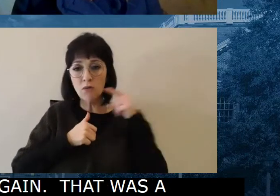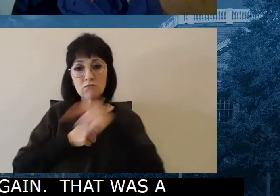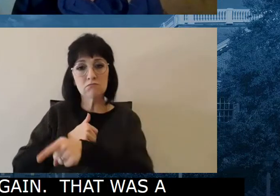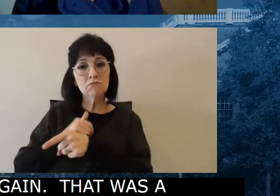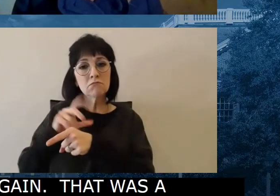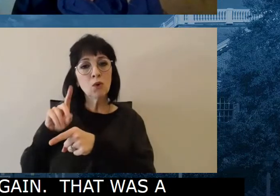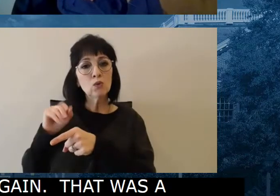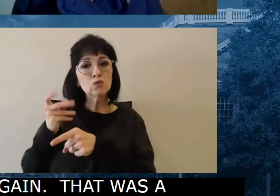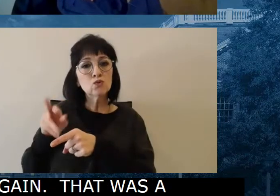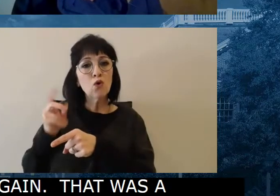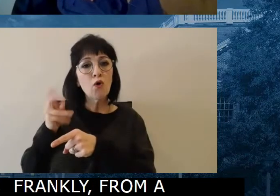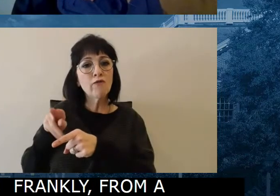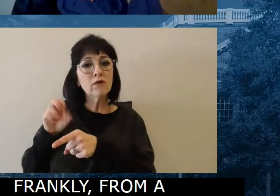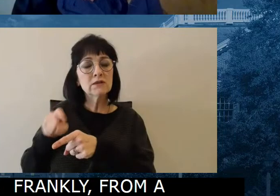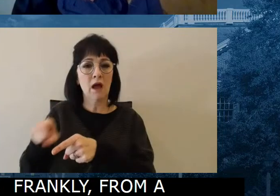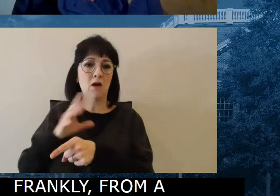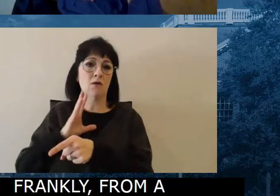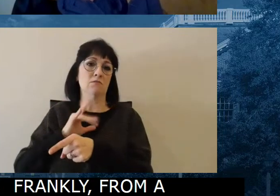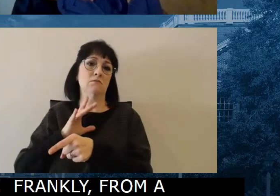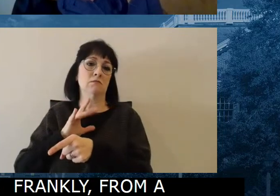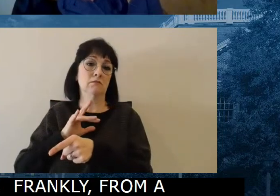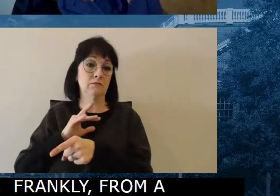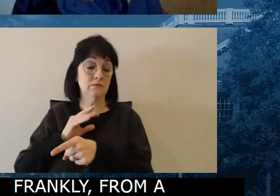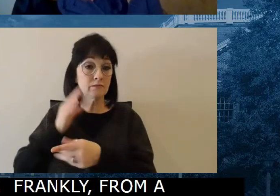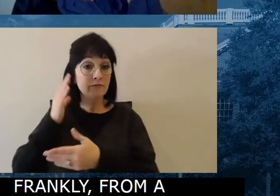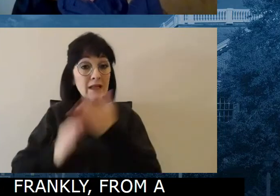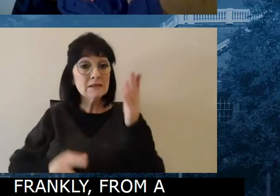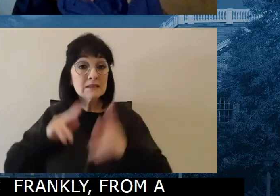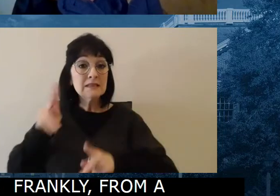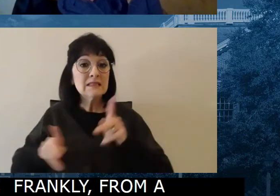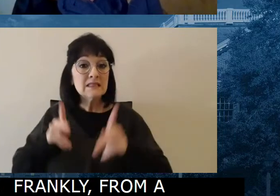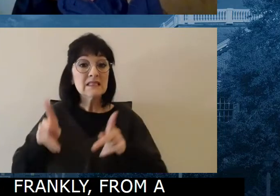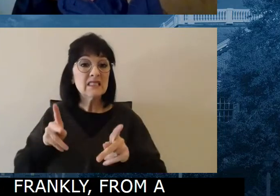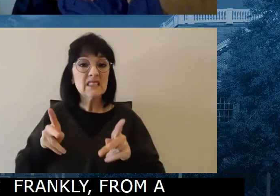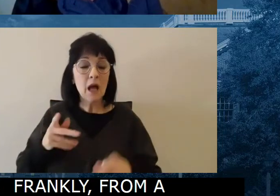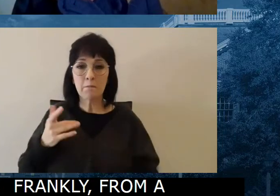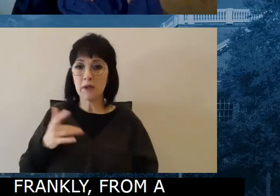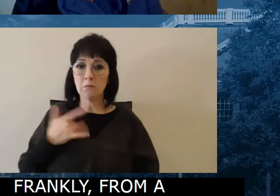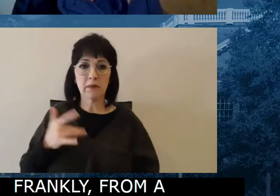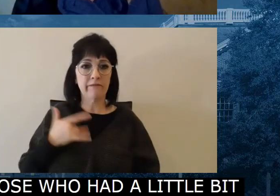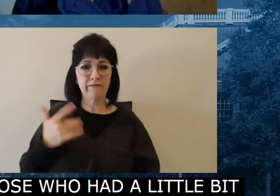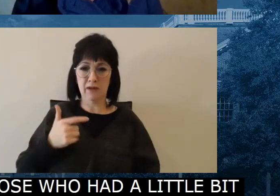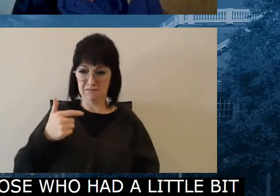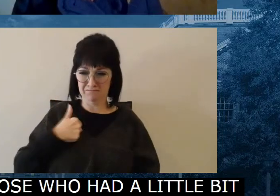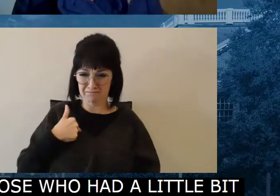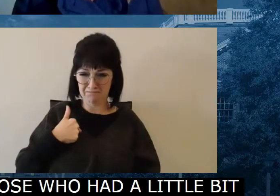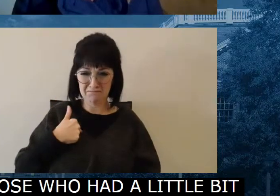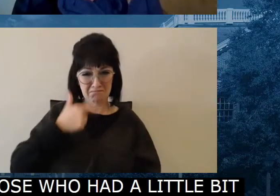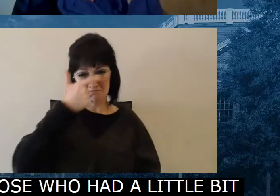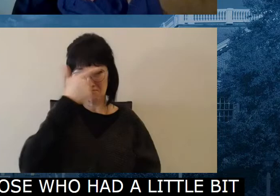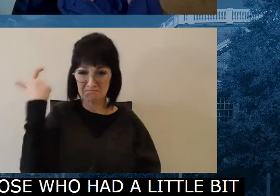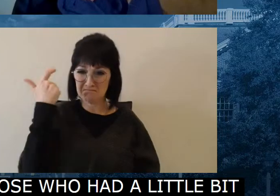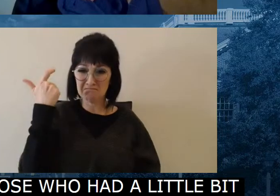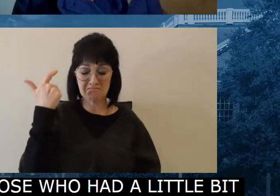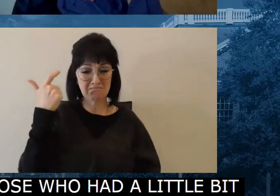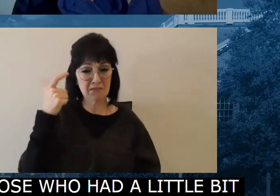made it had a little bit of a negative experience in their first dose a very positive experience in the second dose. So that